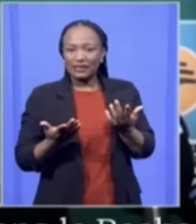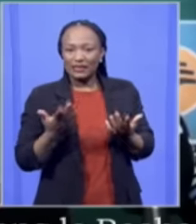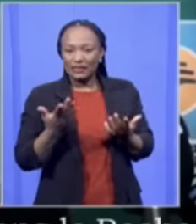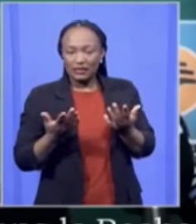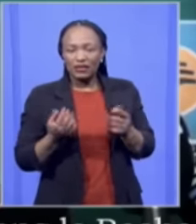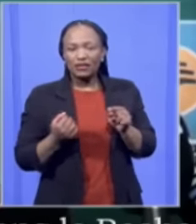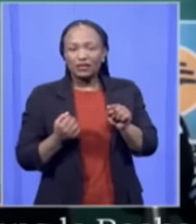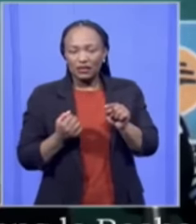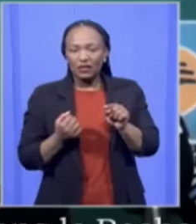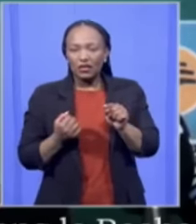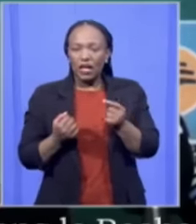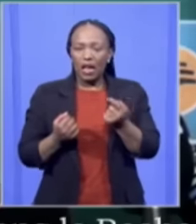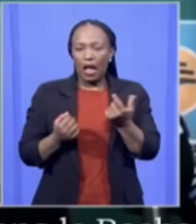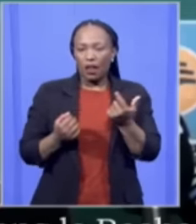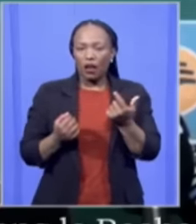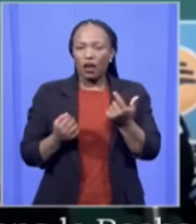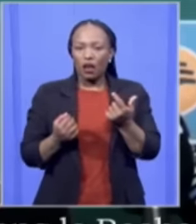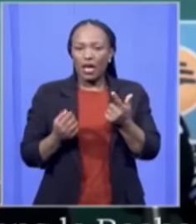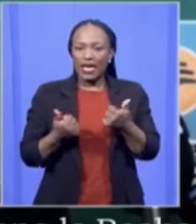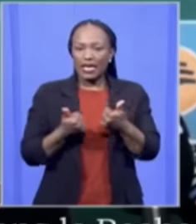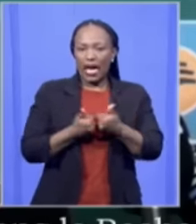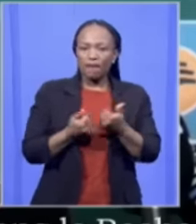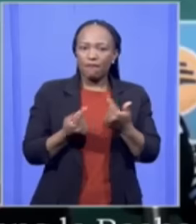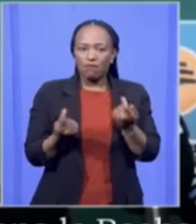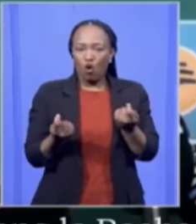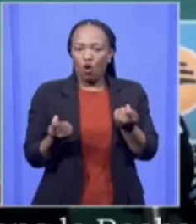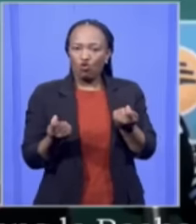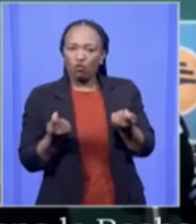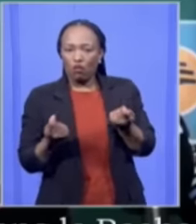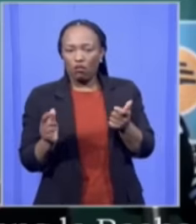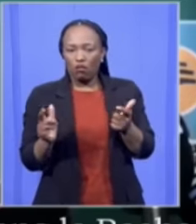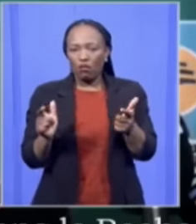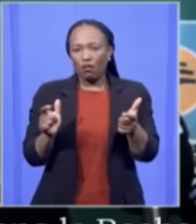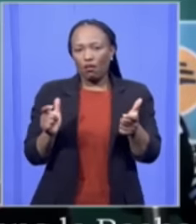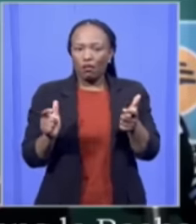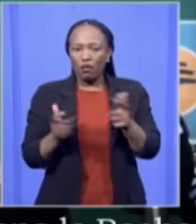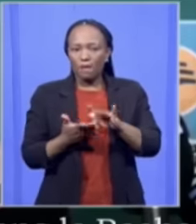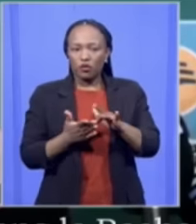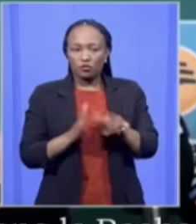sometimes you need just a little bit control in the game, and because in those key positions, tight head,